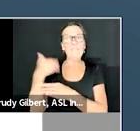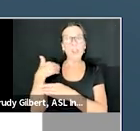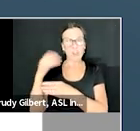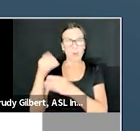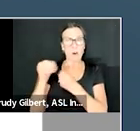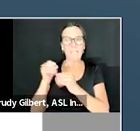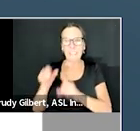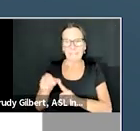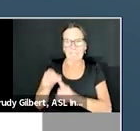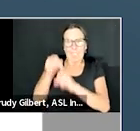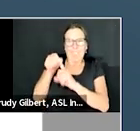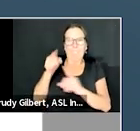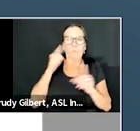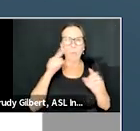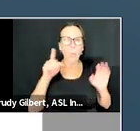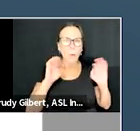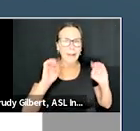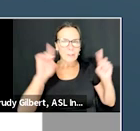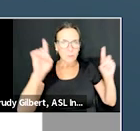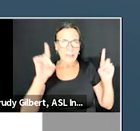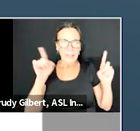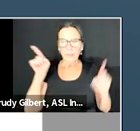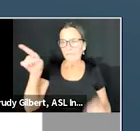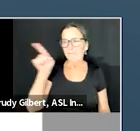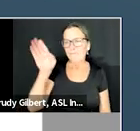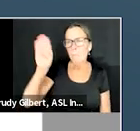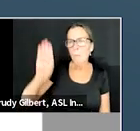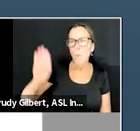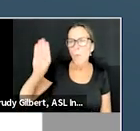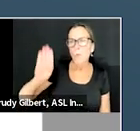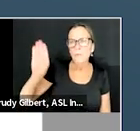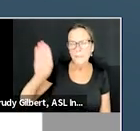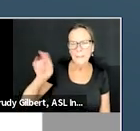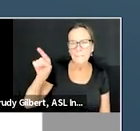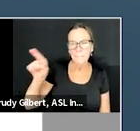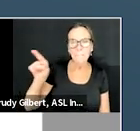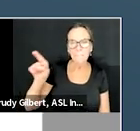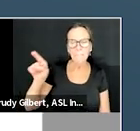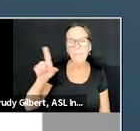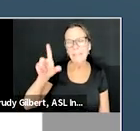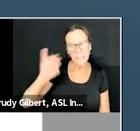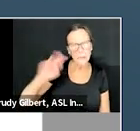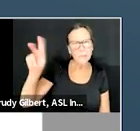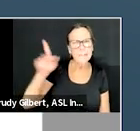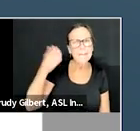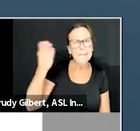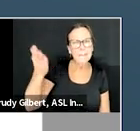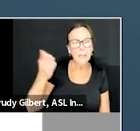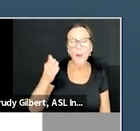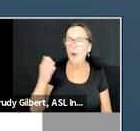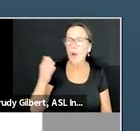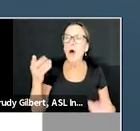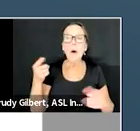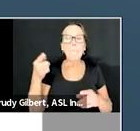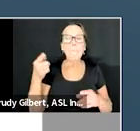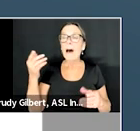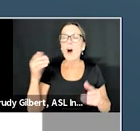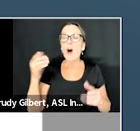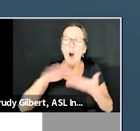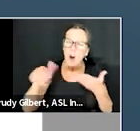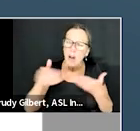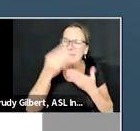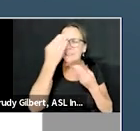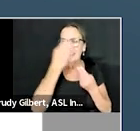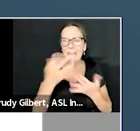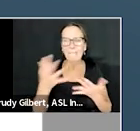education, and it's in Boston. There's a link there. But again, for all of this information,